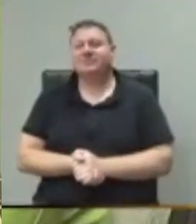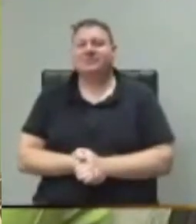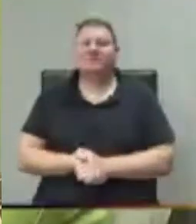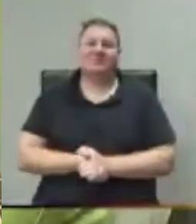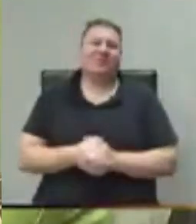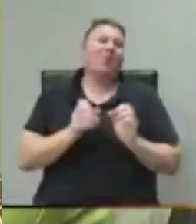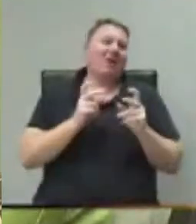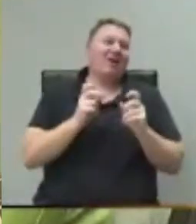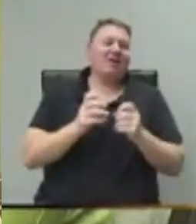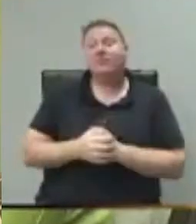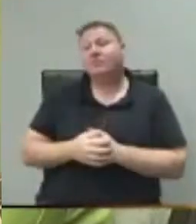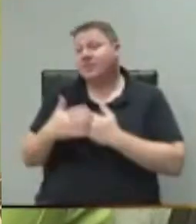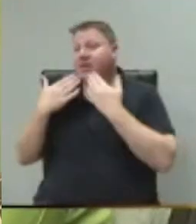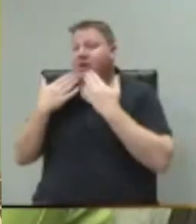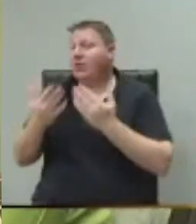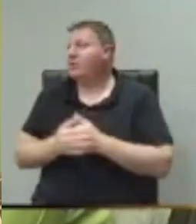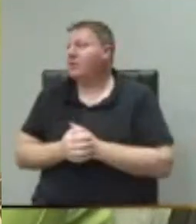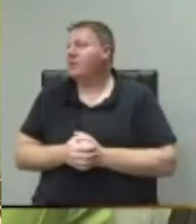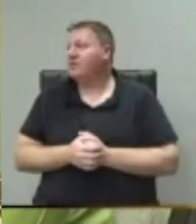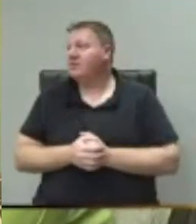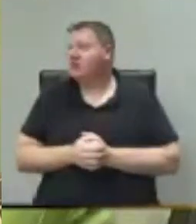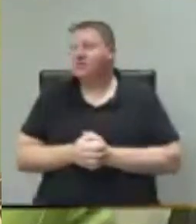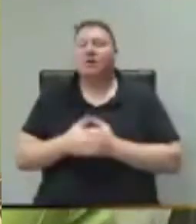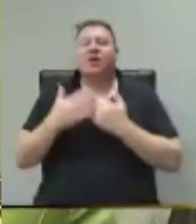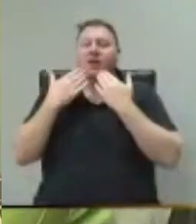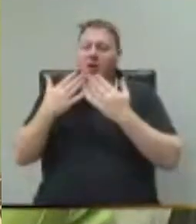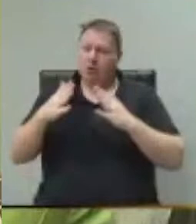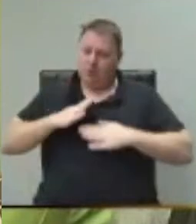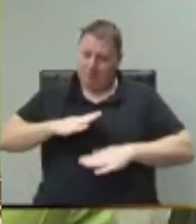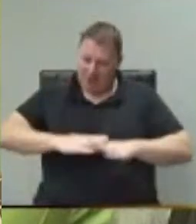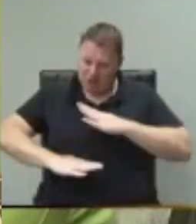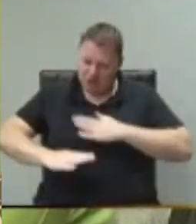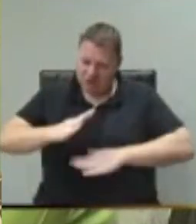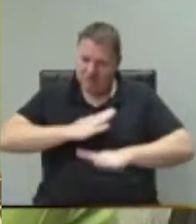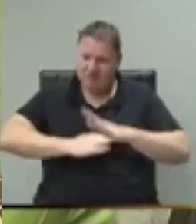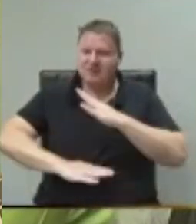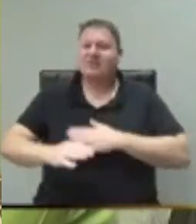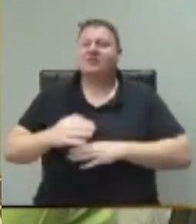Okay. But thank you. No, thank you for your patience.